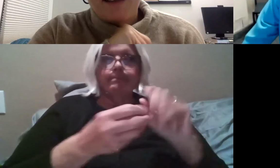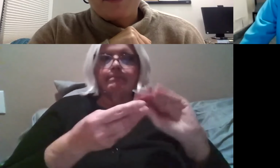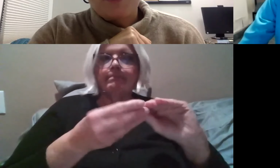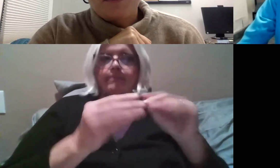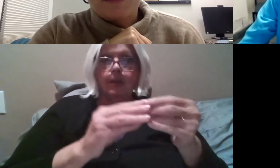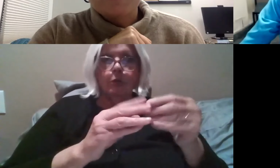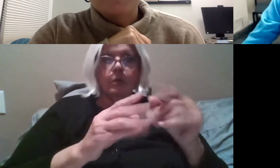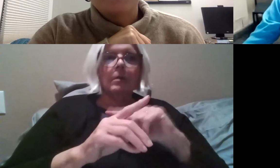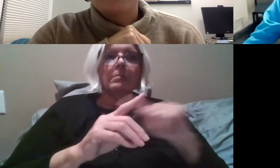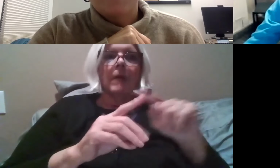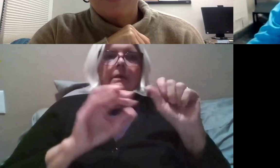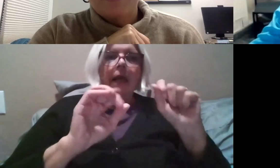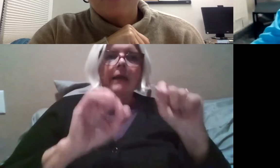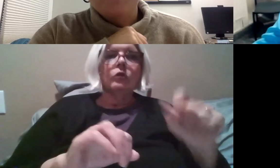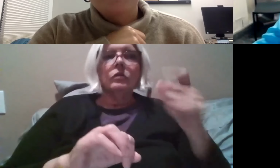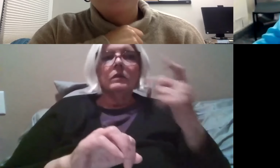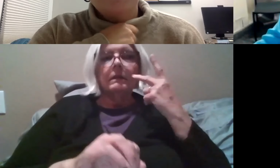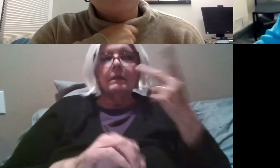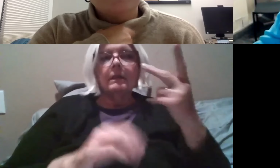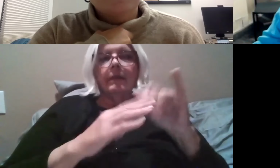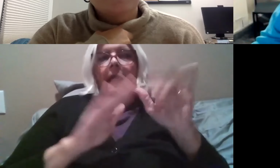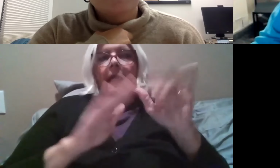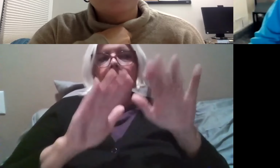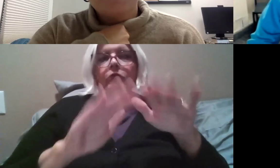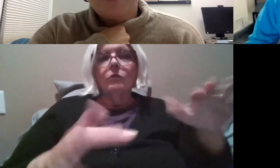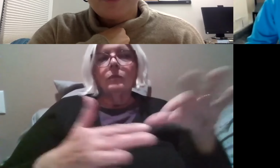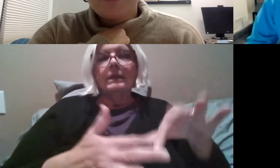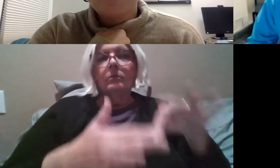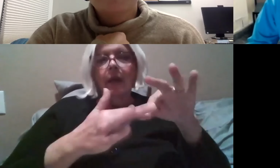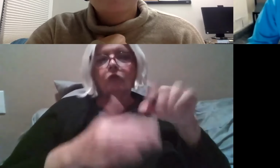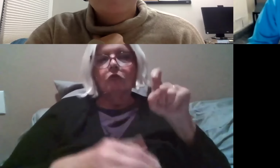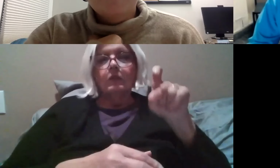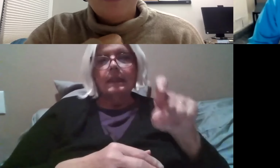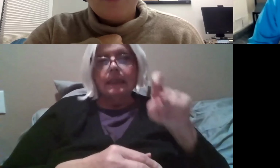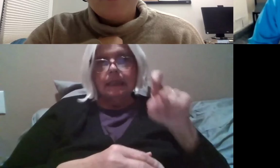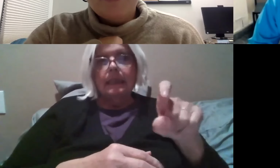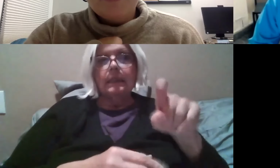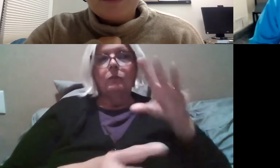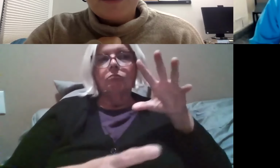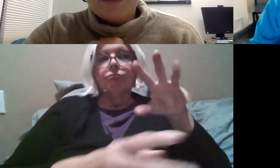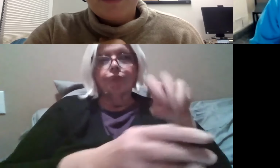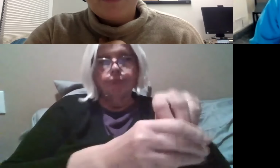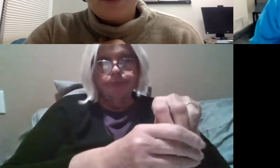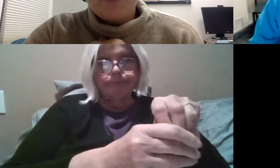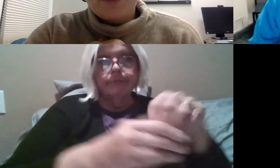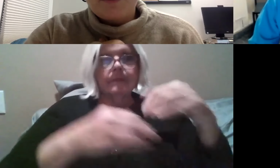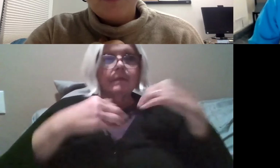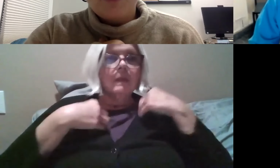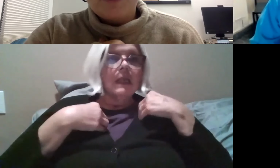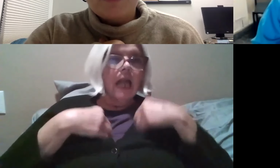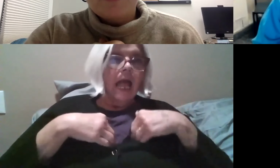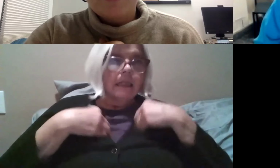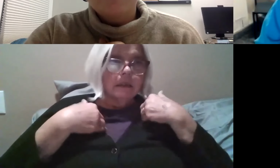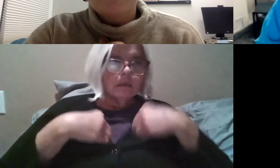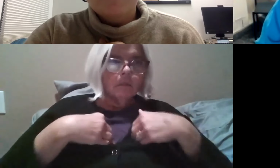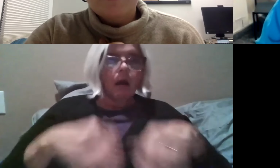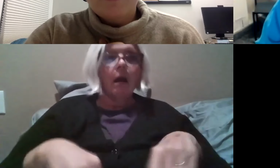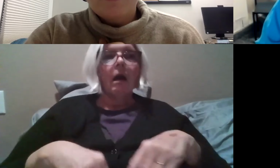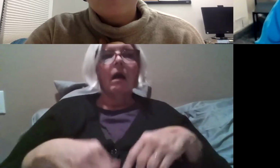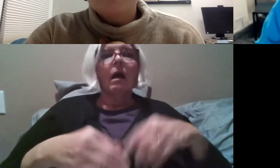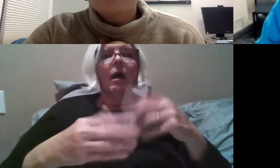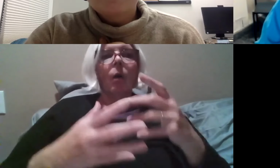with asthma, obesity, and other illnesses in kids that might put them at more risk